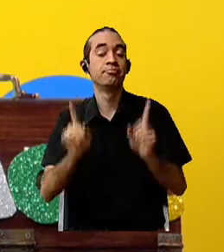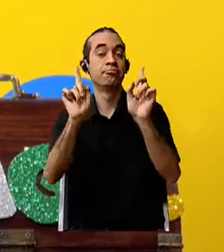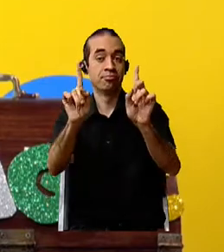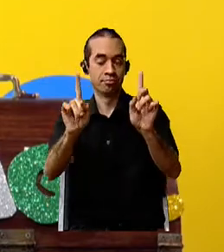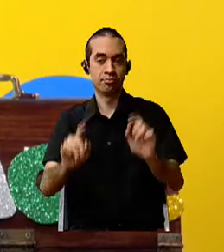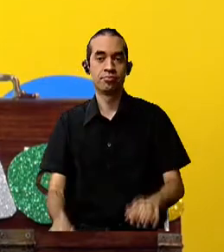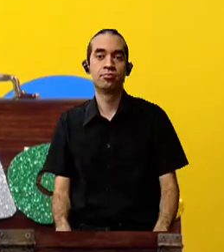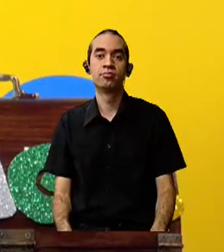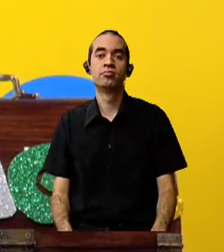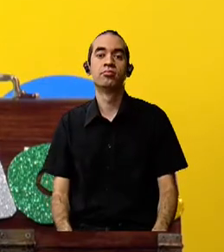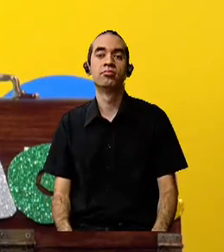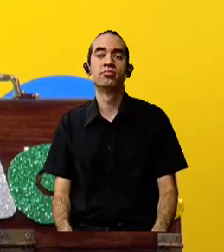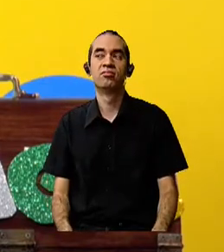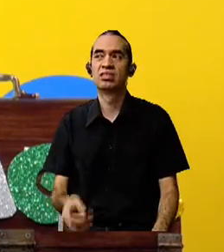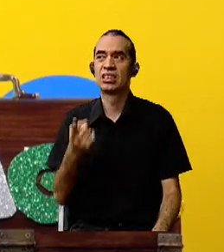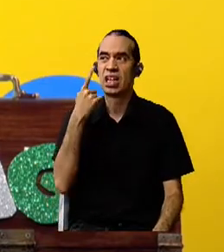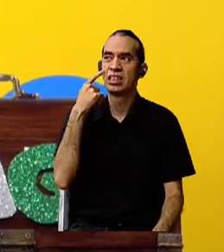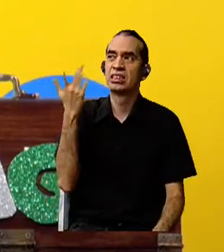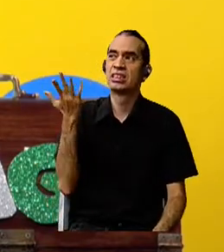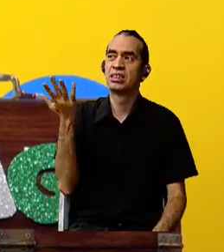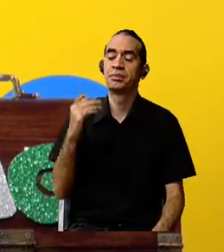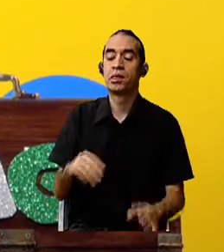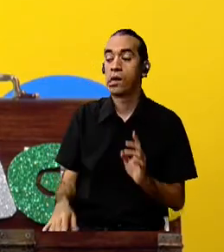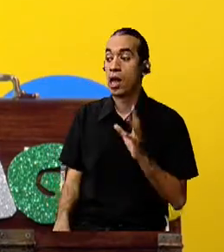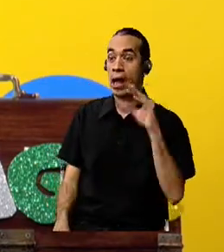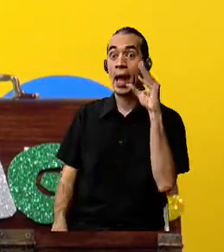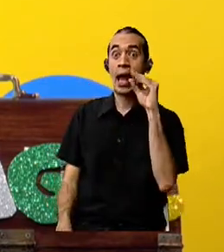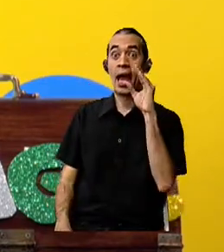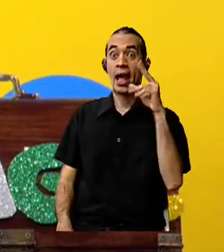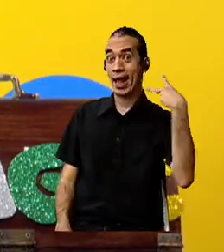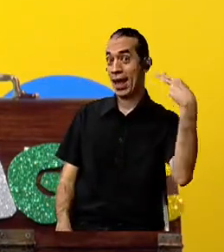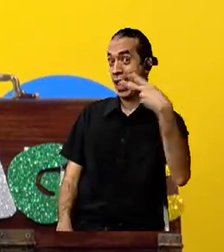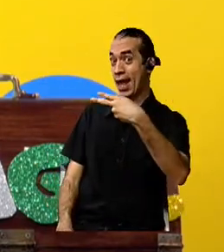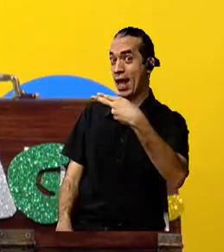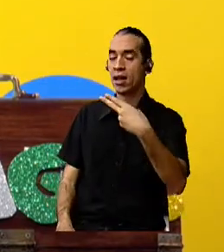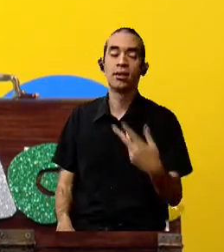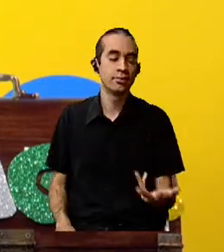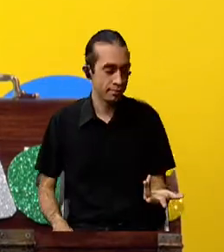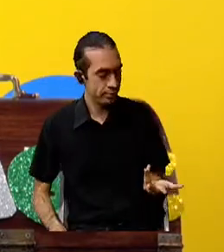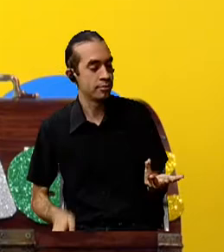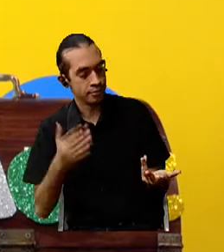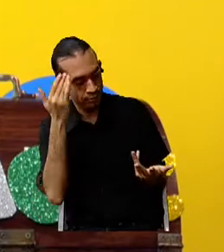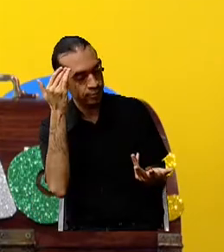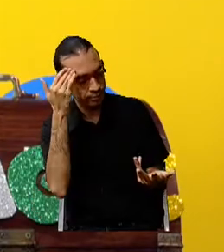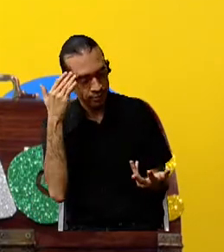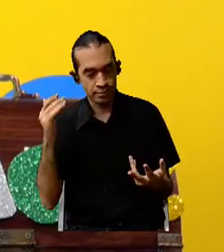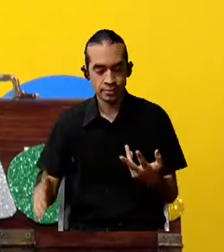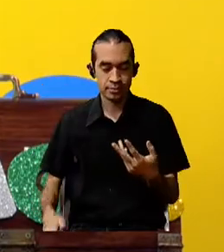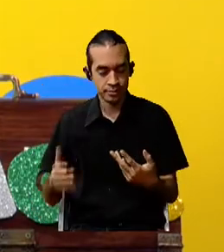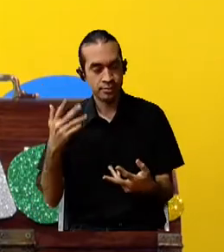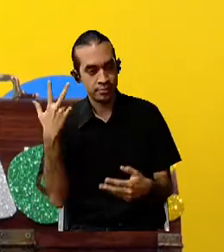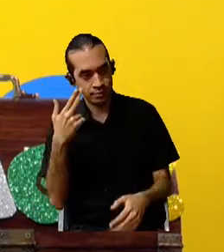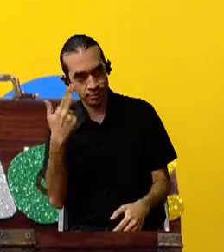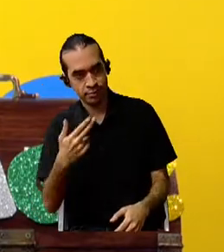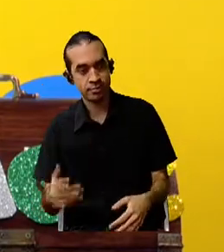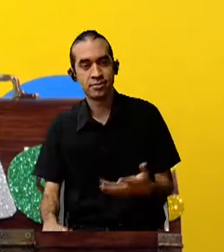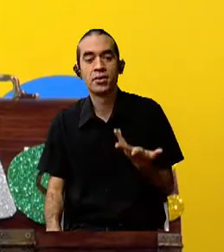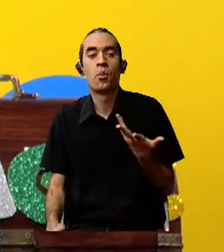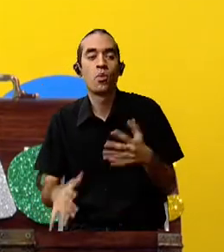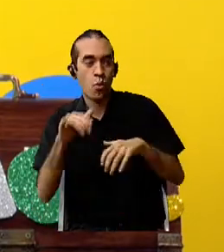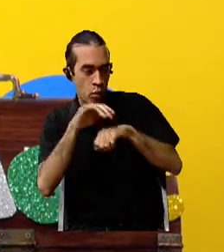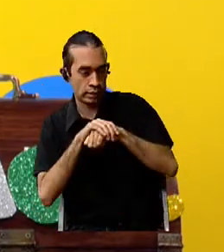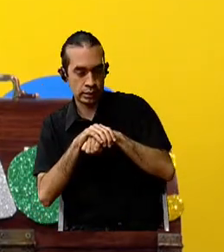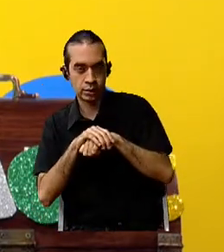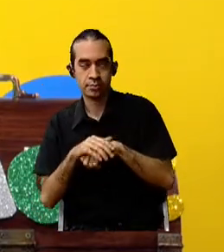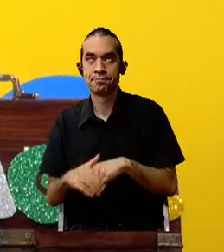Chuli, what are these? Tijeras. Yes, Chuli, I know they are tijeras, but how do you say tijeras in